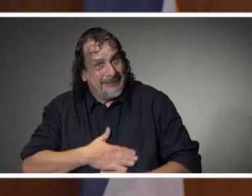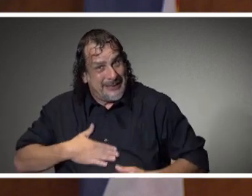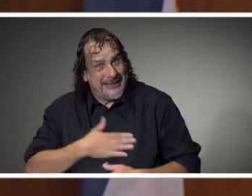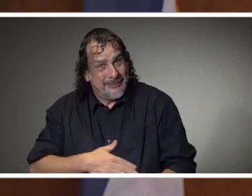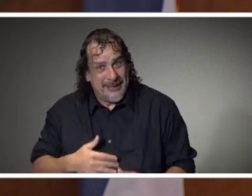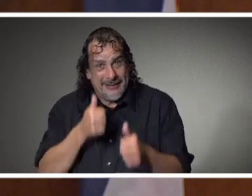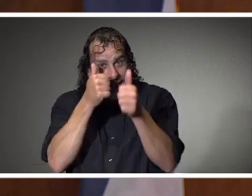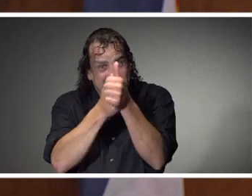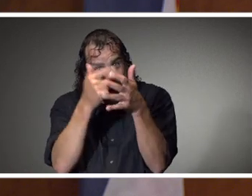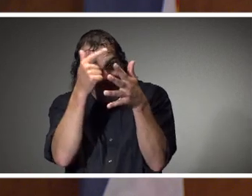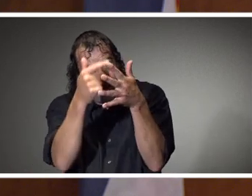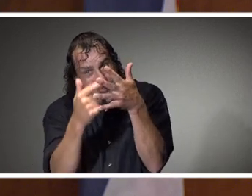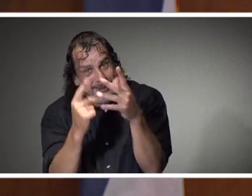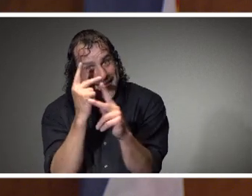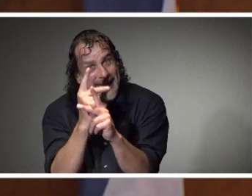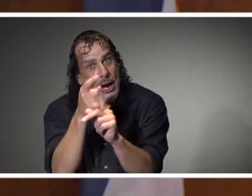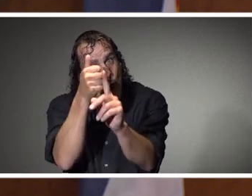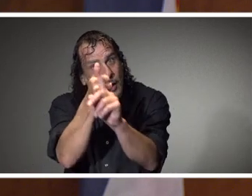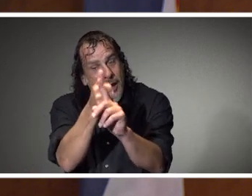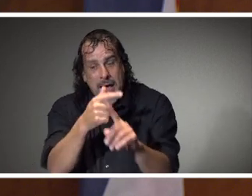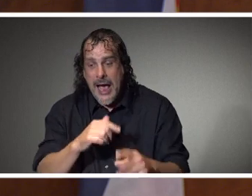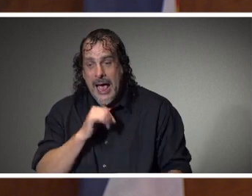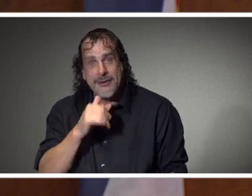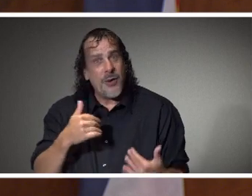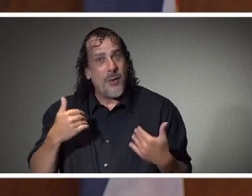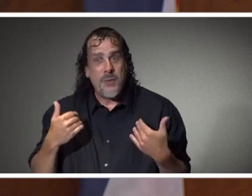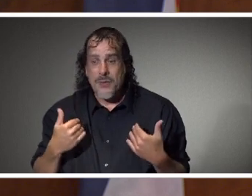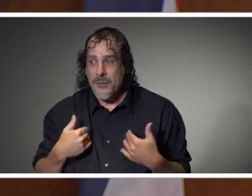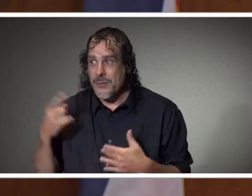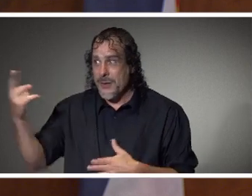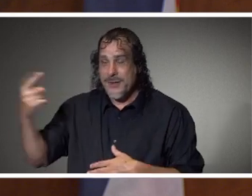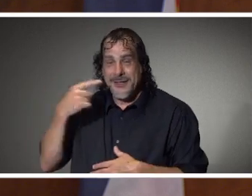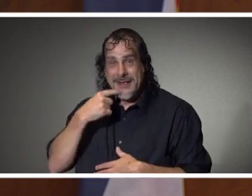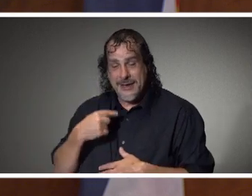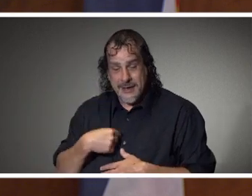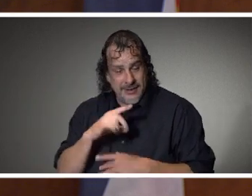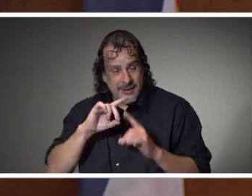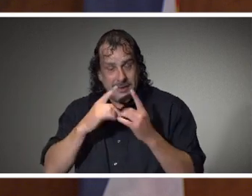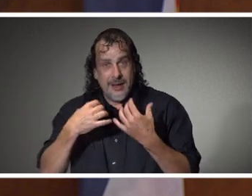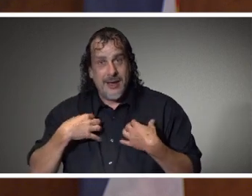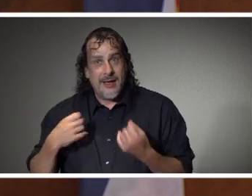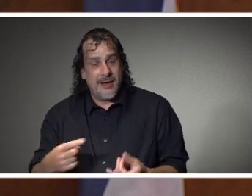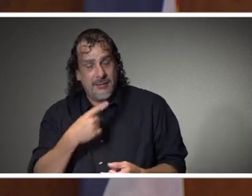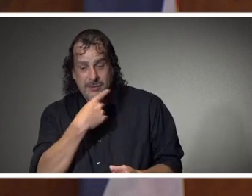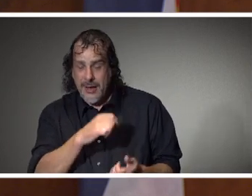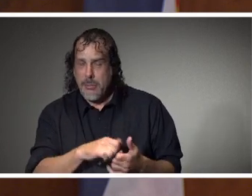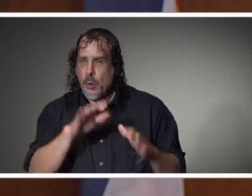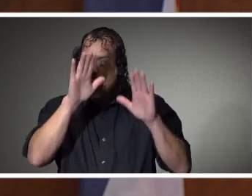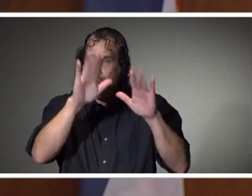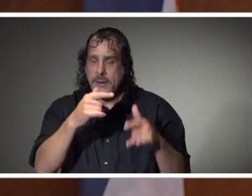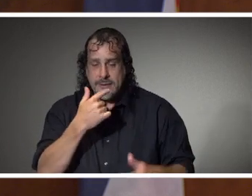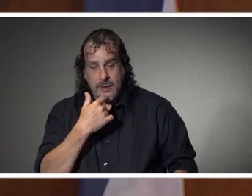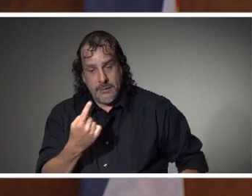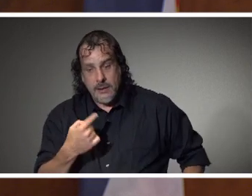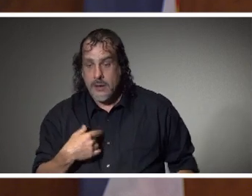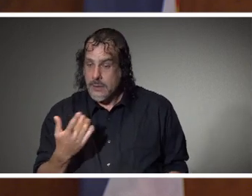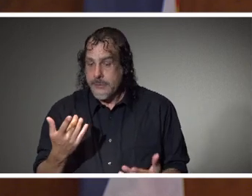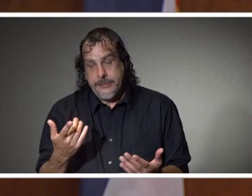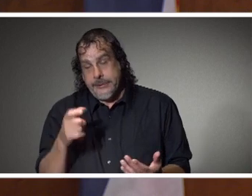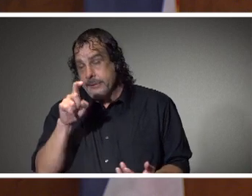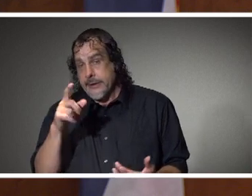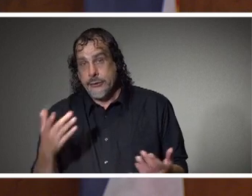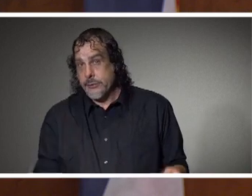I don't want to be in a position where our health experts who have been incredible throughout this process come to me and say we really